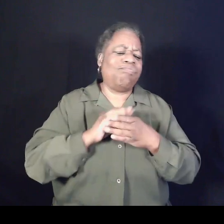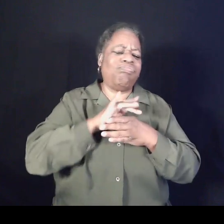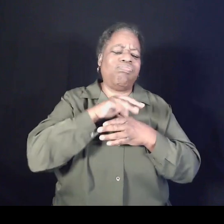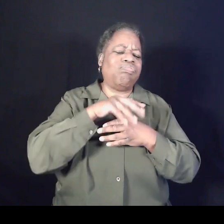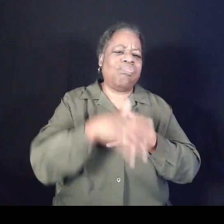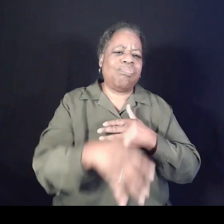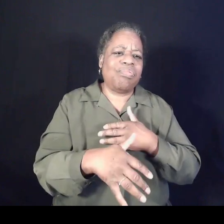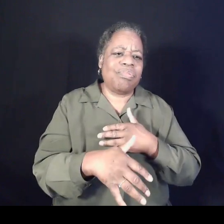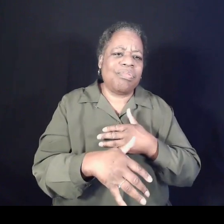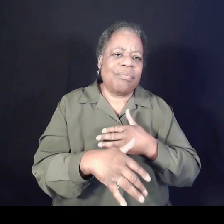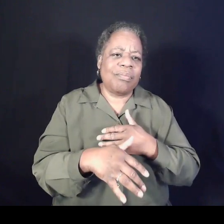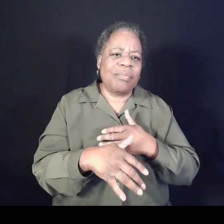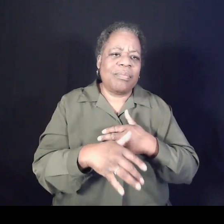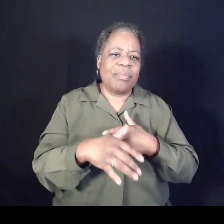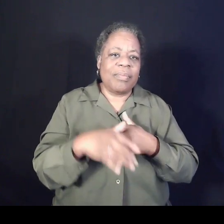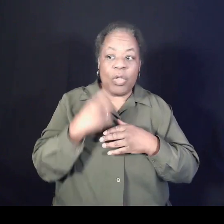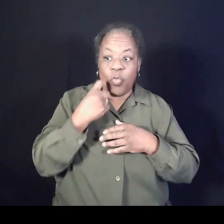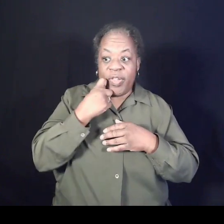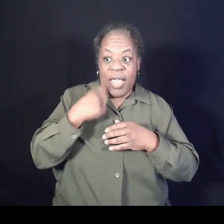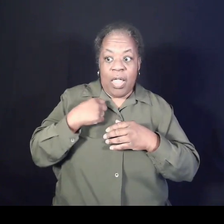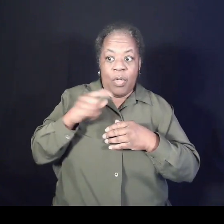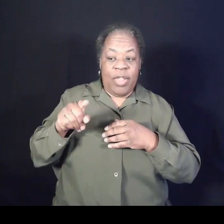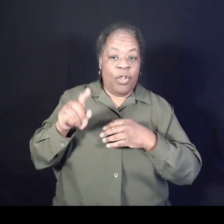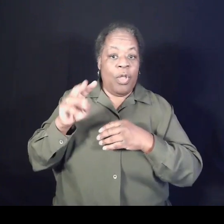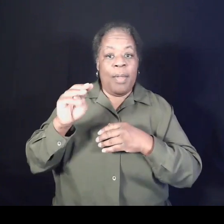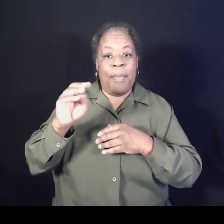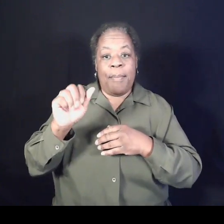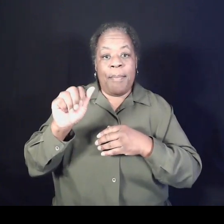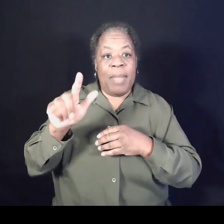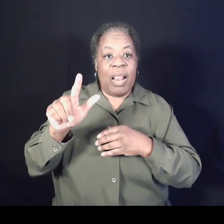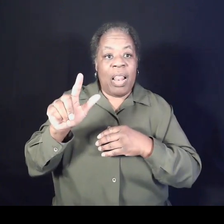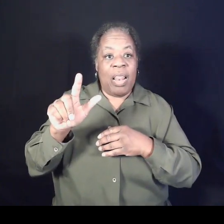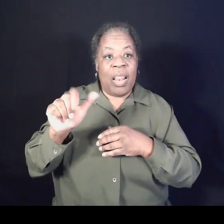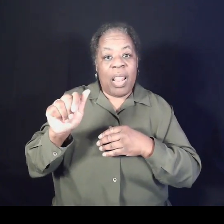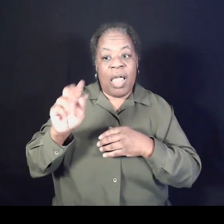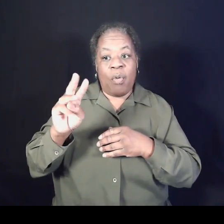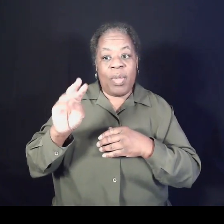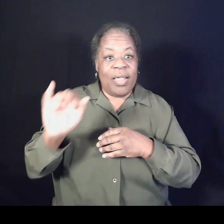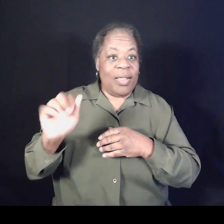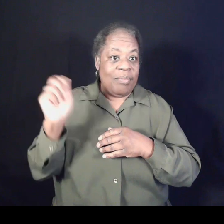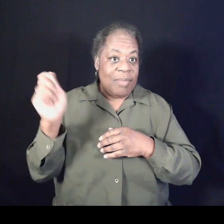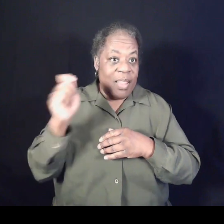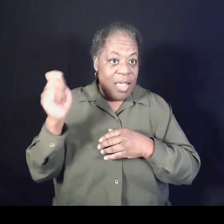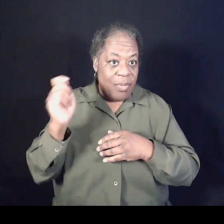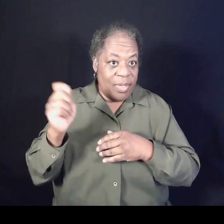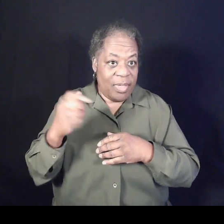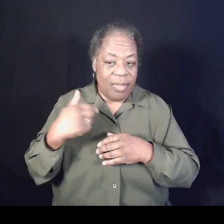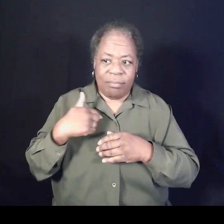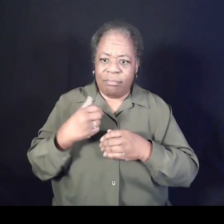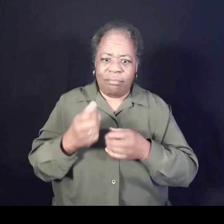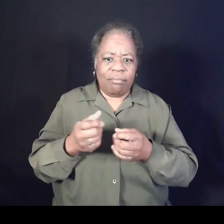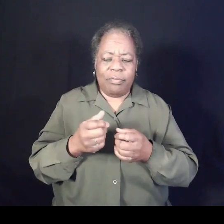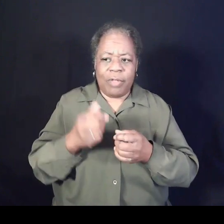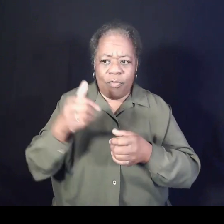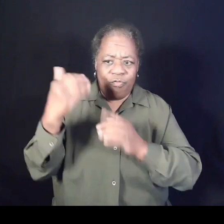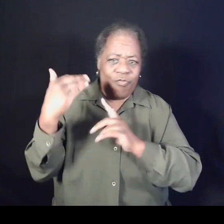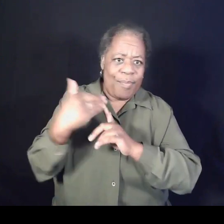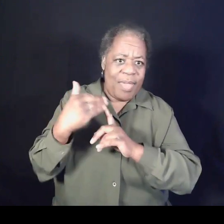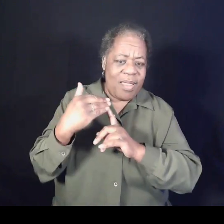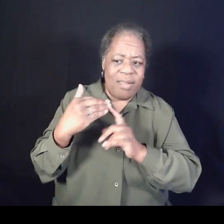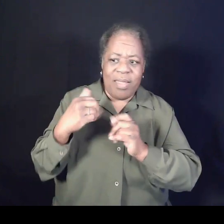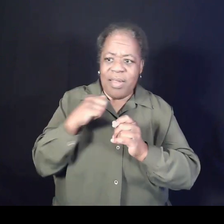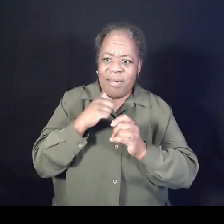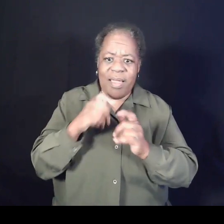Our recent trip to Malawi reminded me that much of the world does not have the resources they need. Not enough